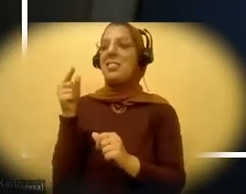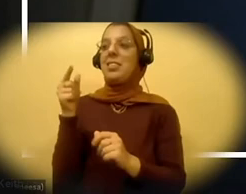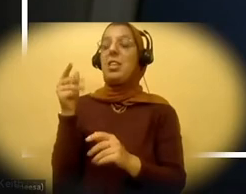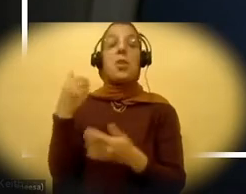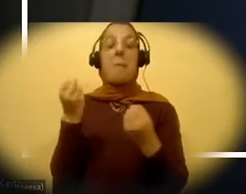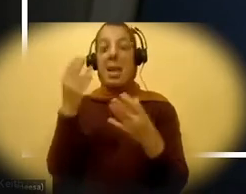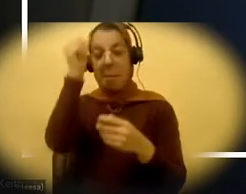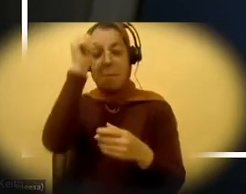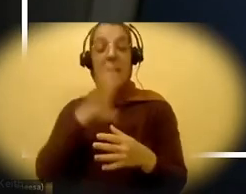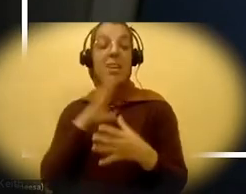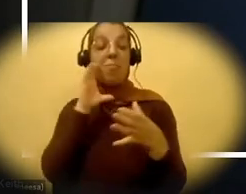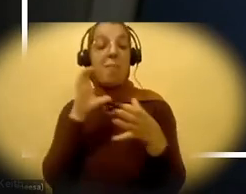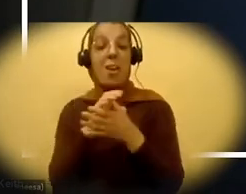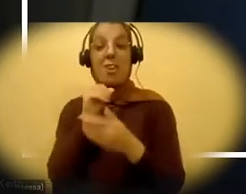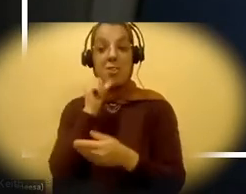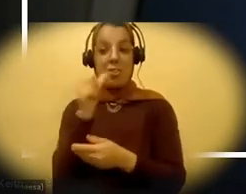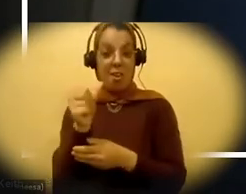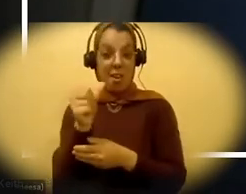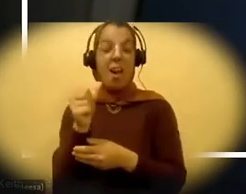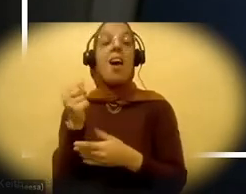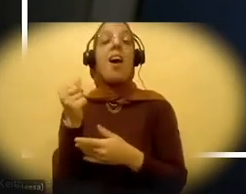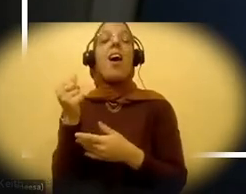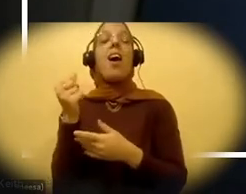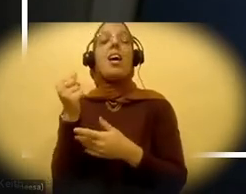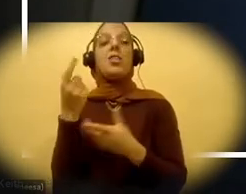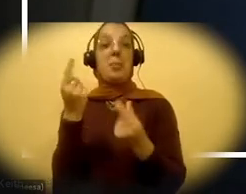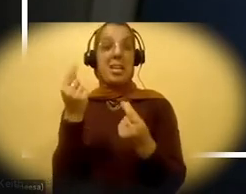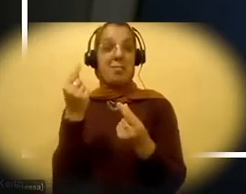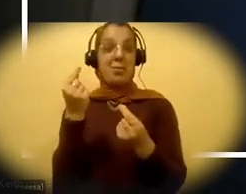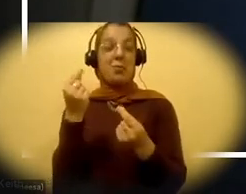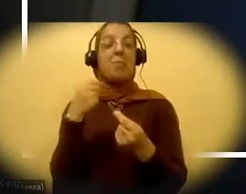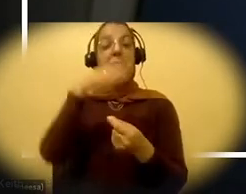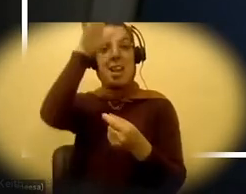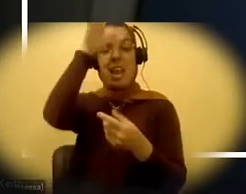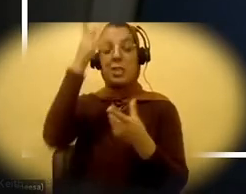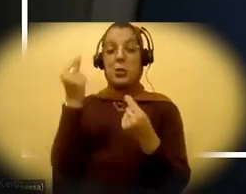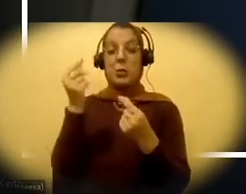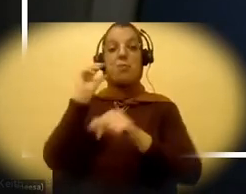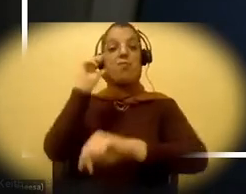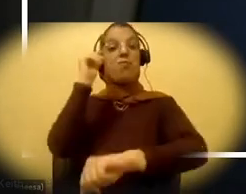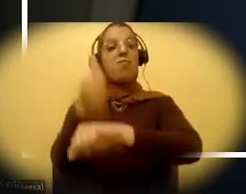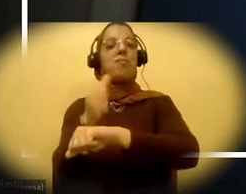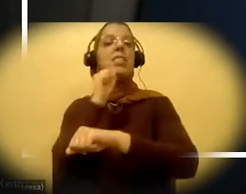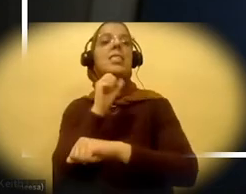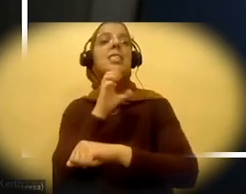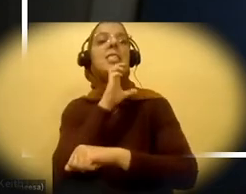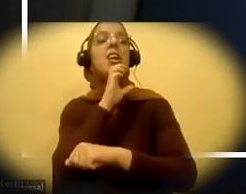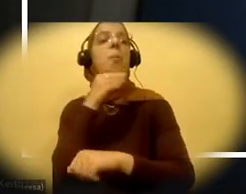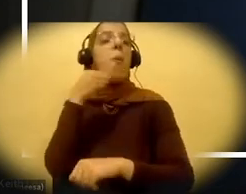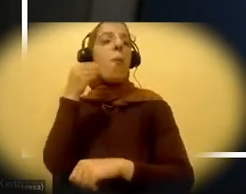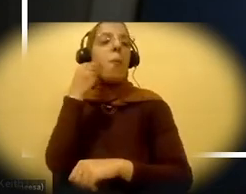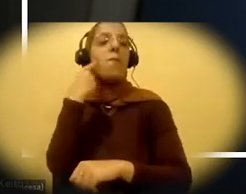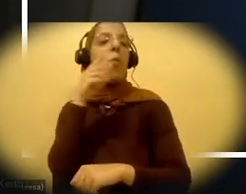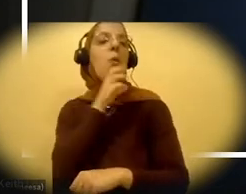8. And then after 8 o'clock, he would be working with making the Monshong,